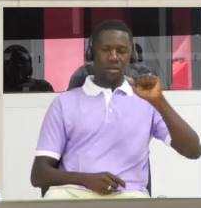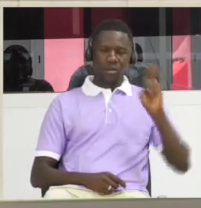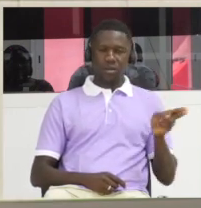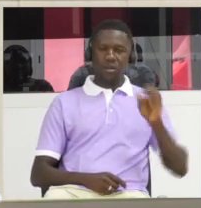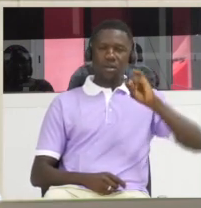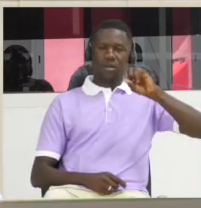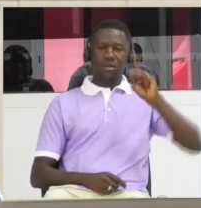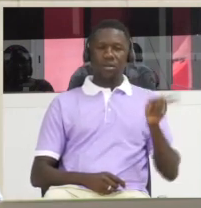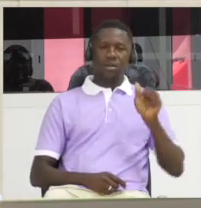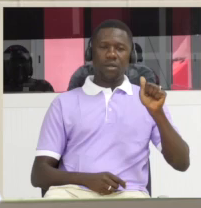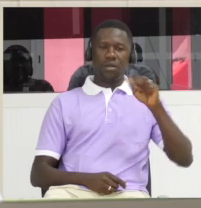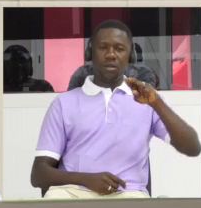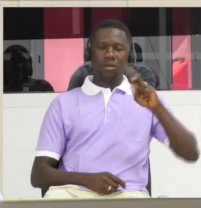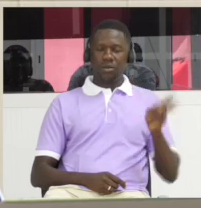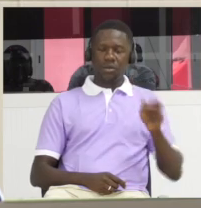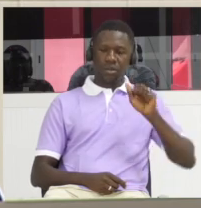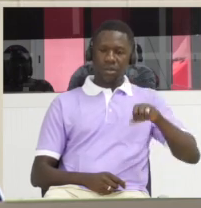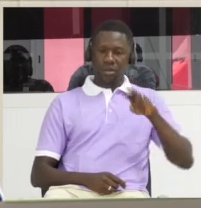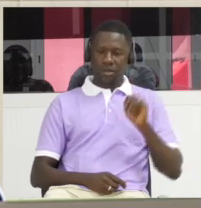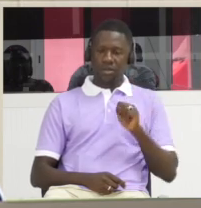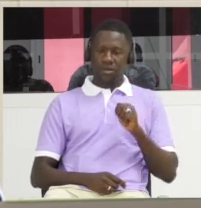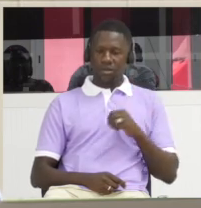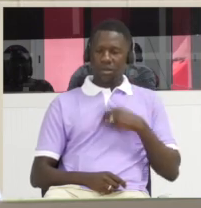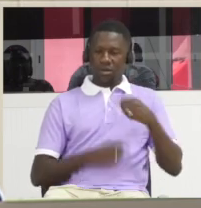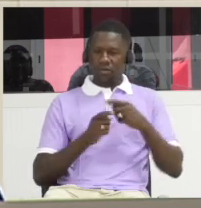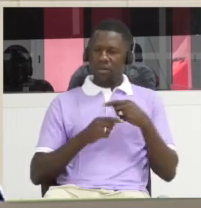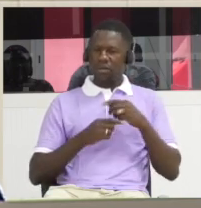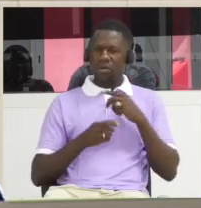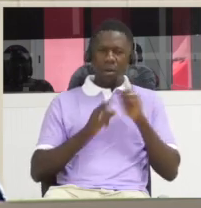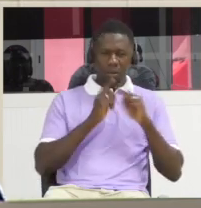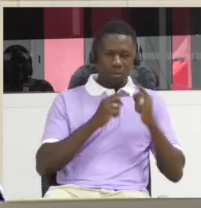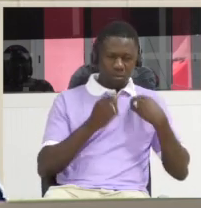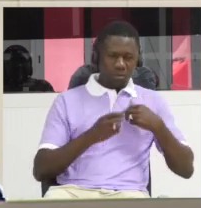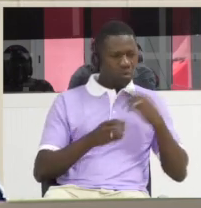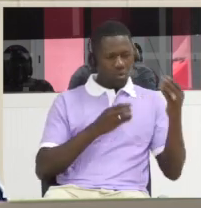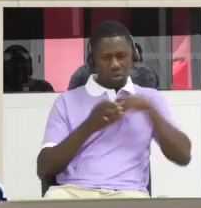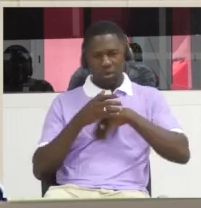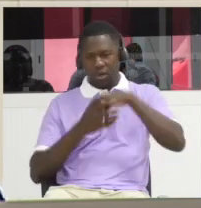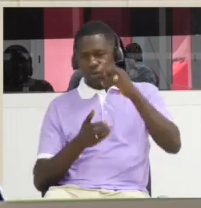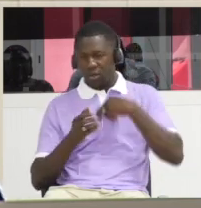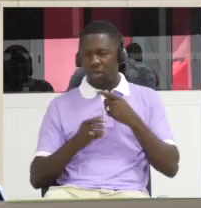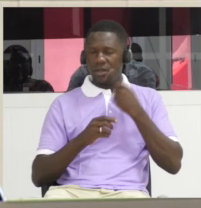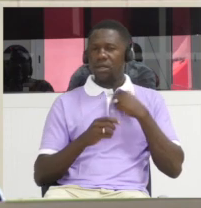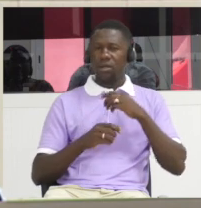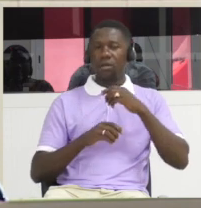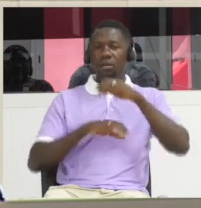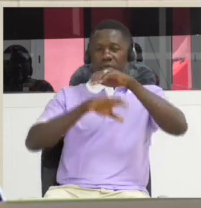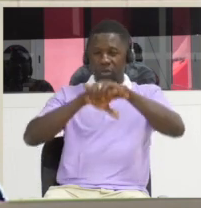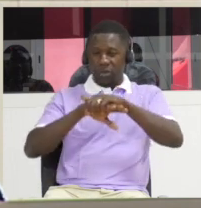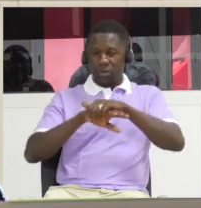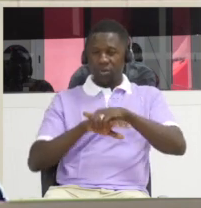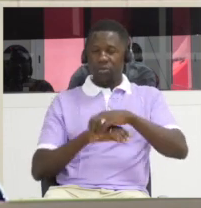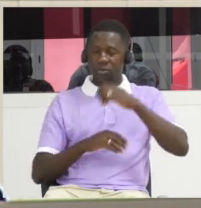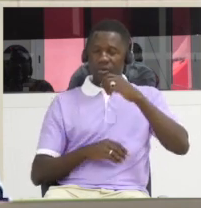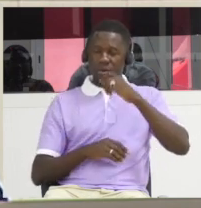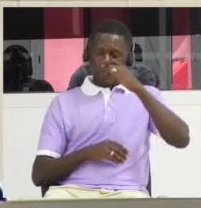police command advisor also, a British officer, was also at the police station, was at the office